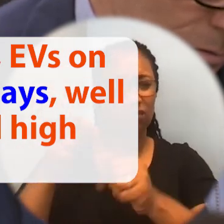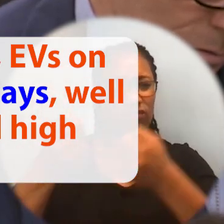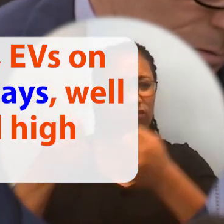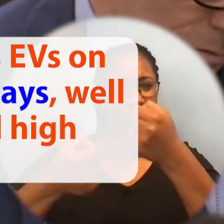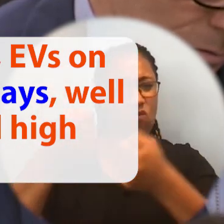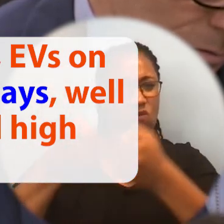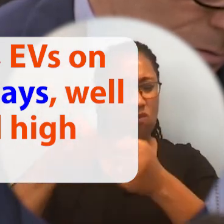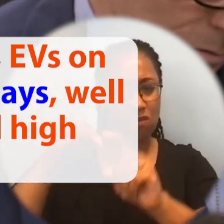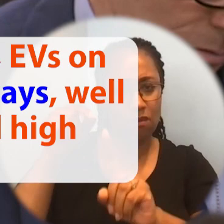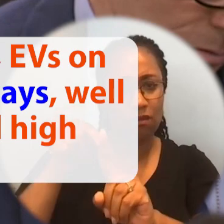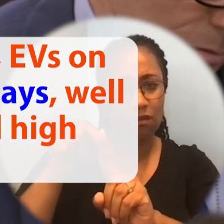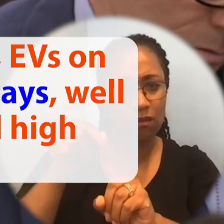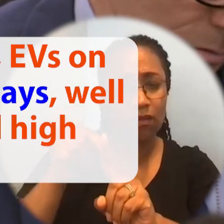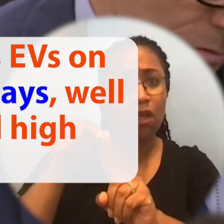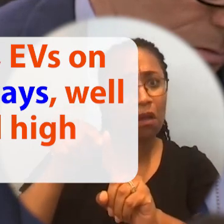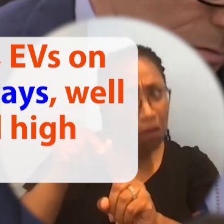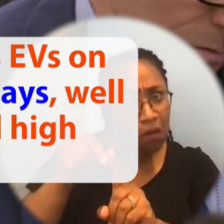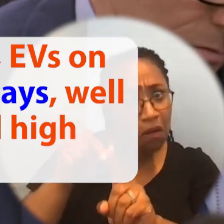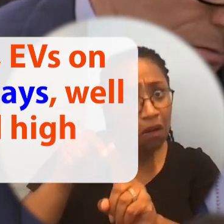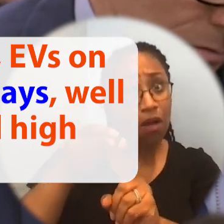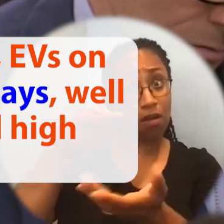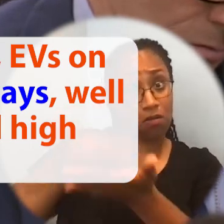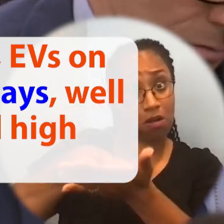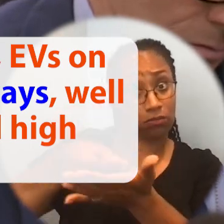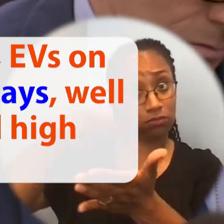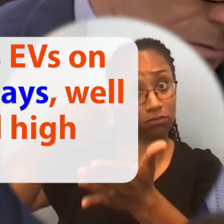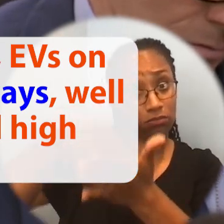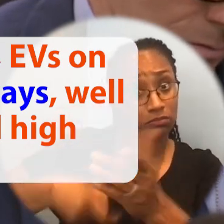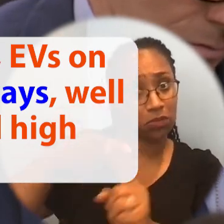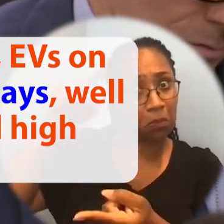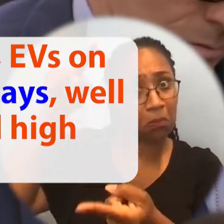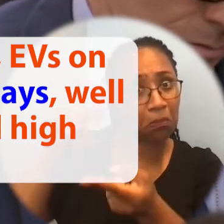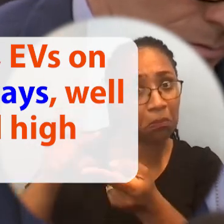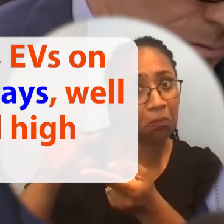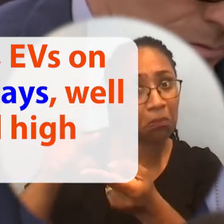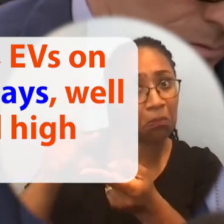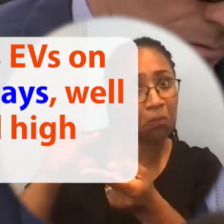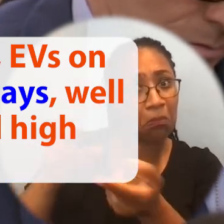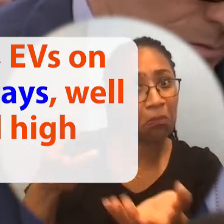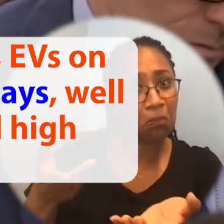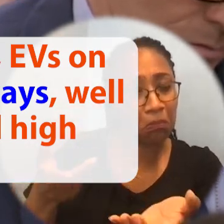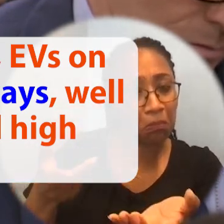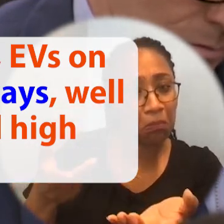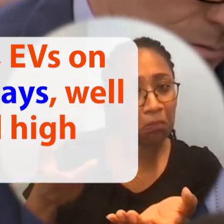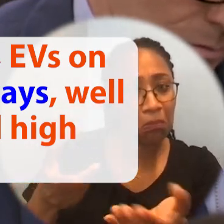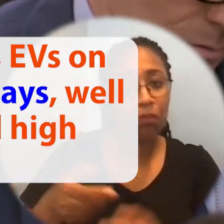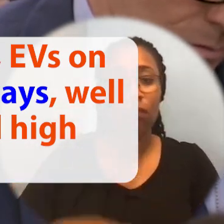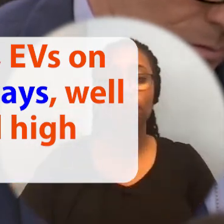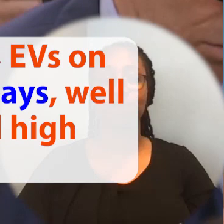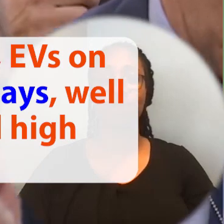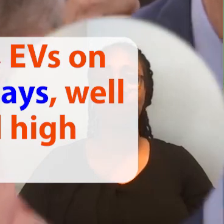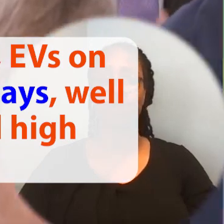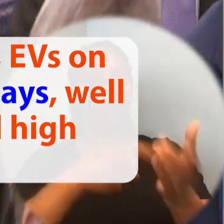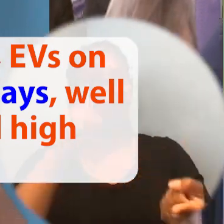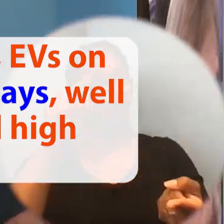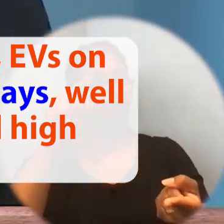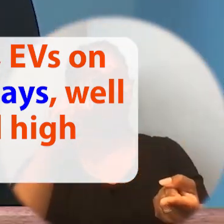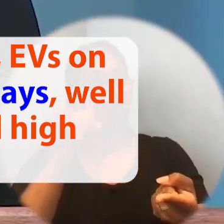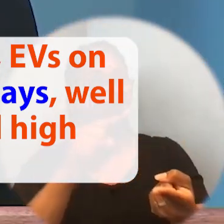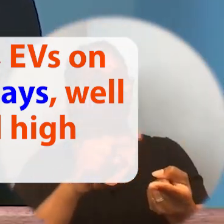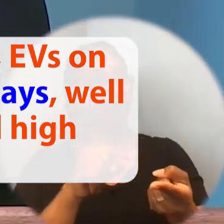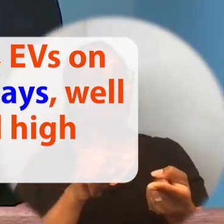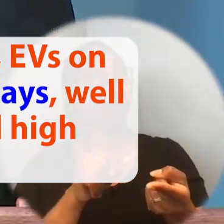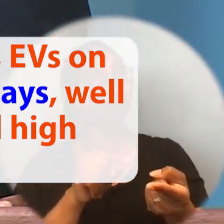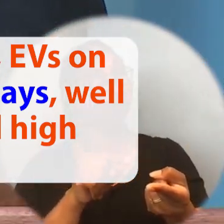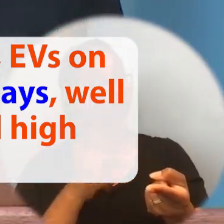average for a gas-powered car on their lot. Is this the marketplace speaking, saying that people don't want this transition as quickly? With EVs